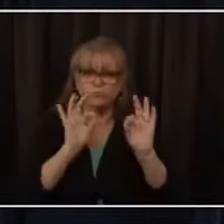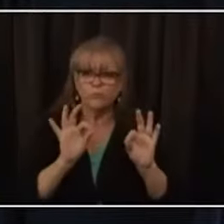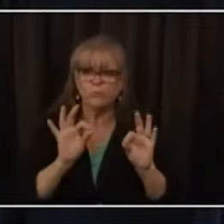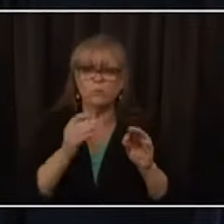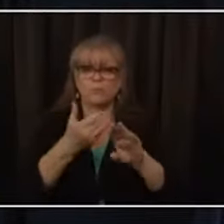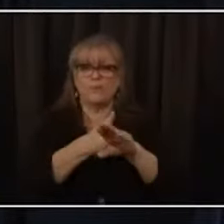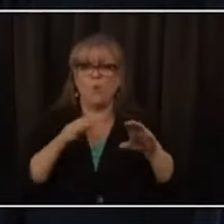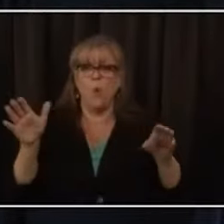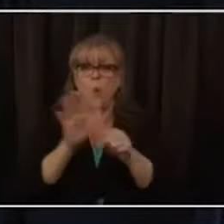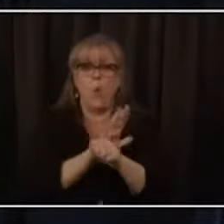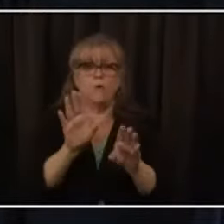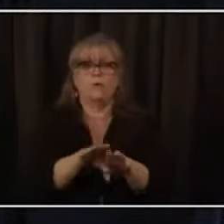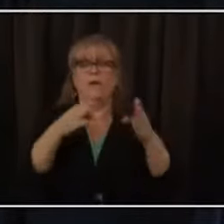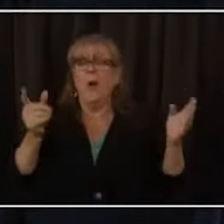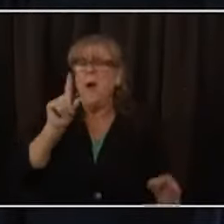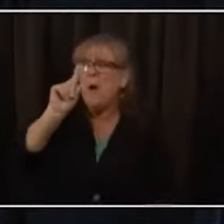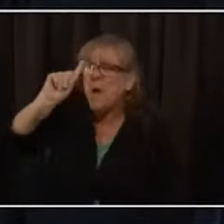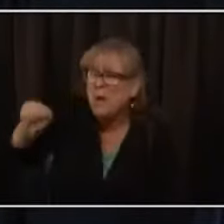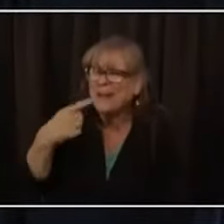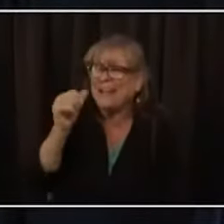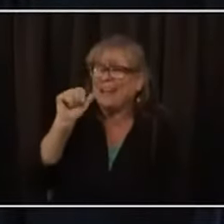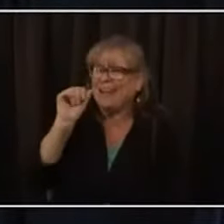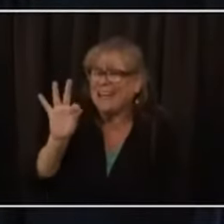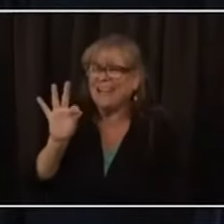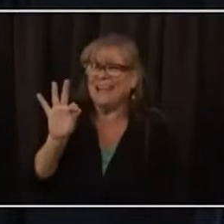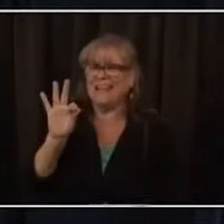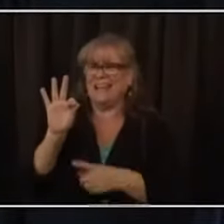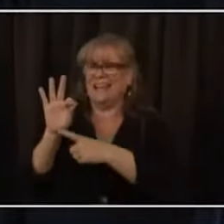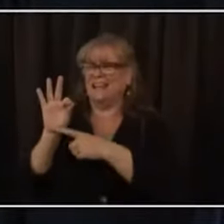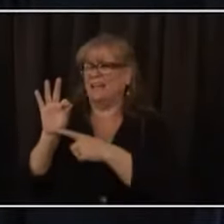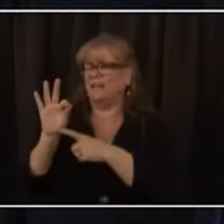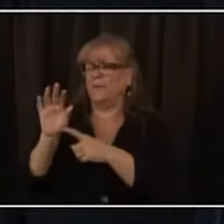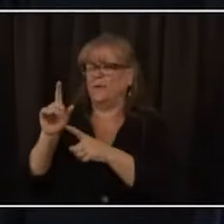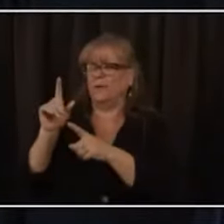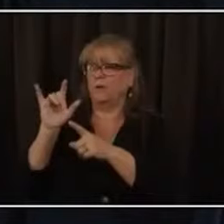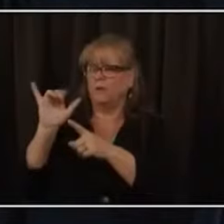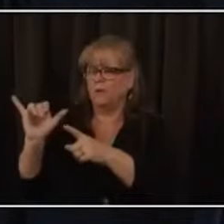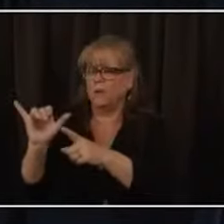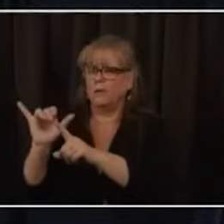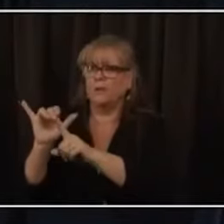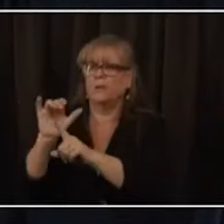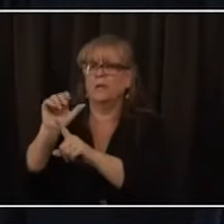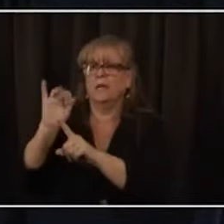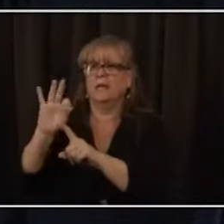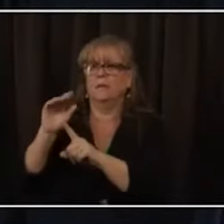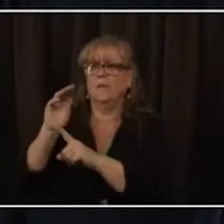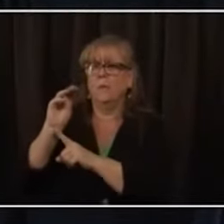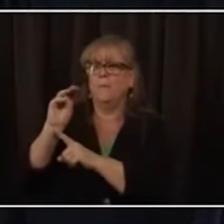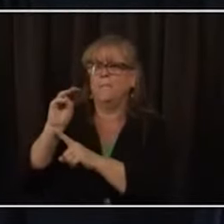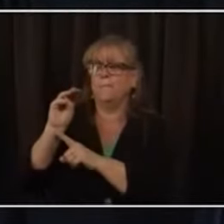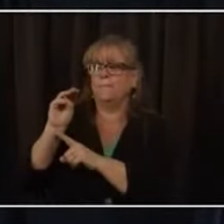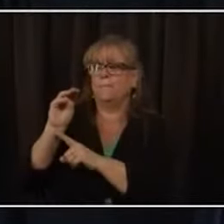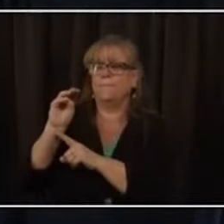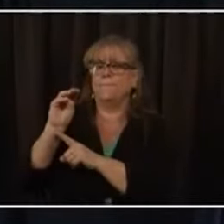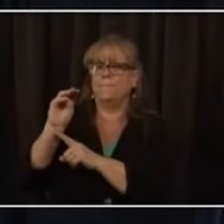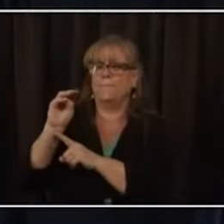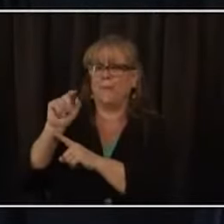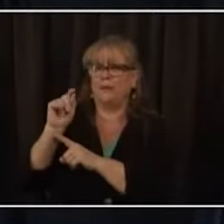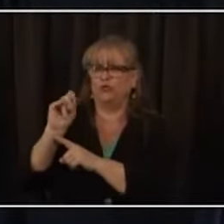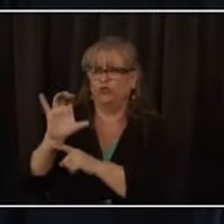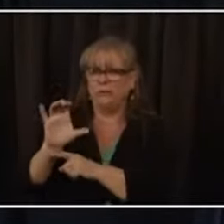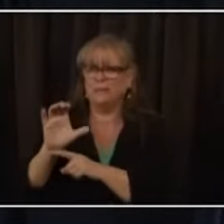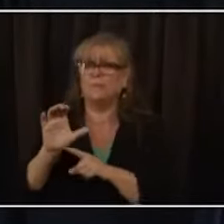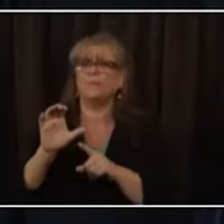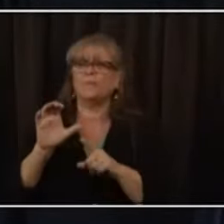that key metric is one of severity. It's increasing hospital admission rates above certain levels.